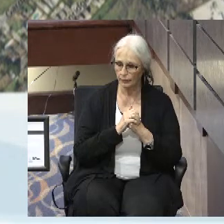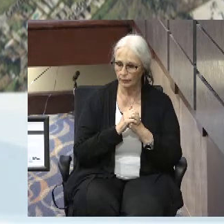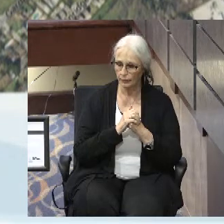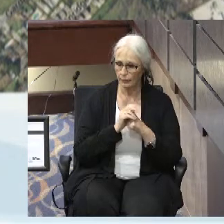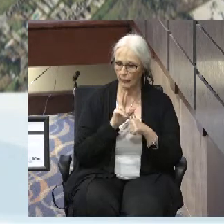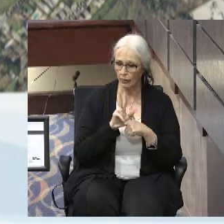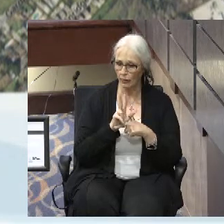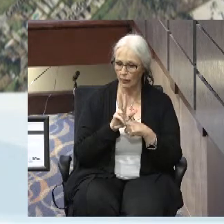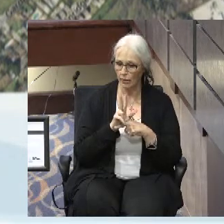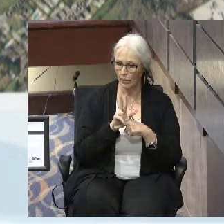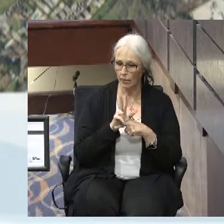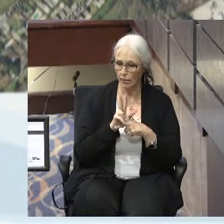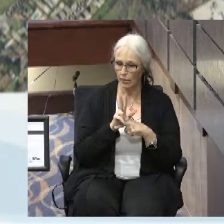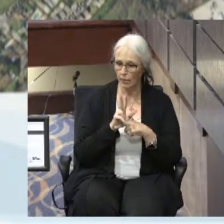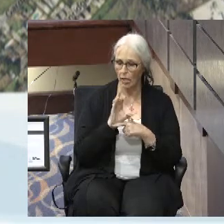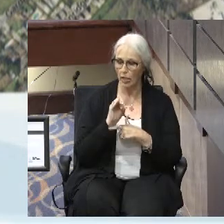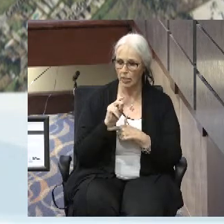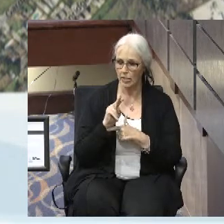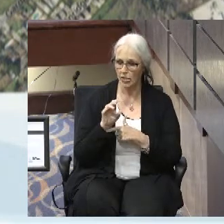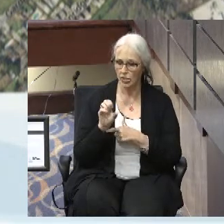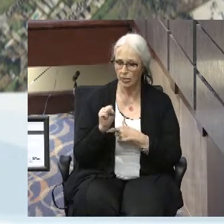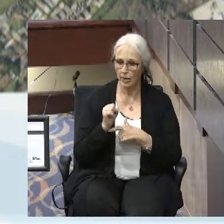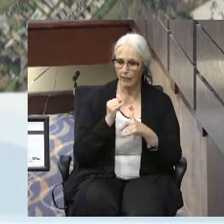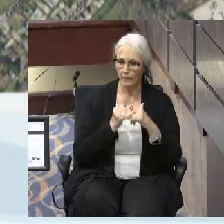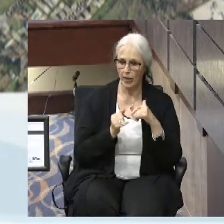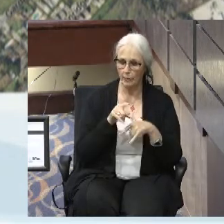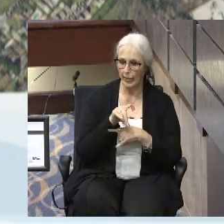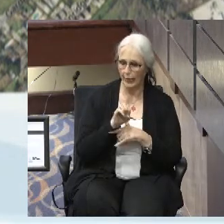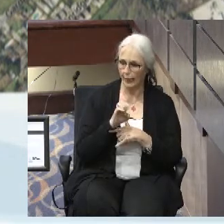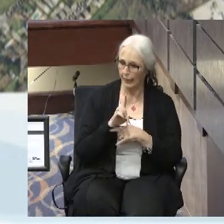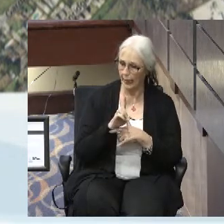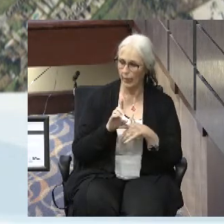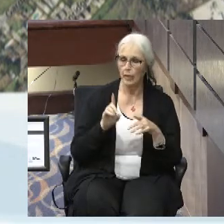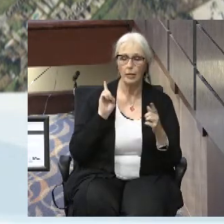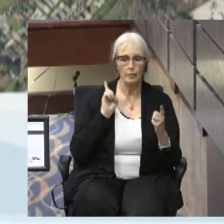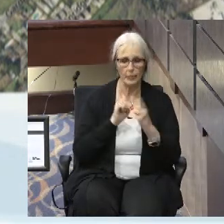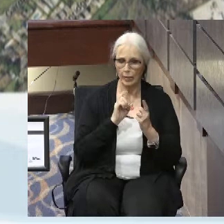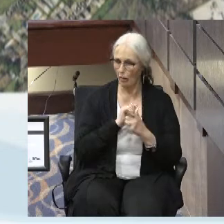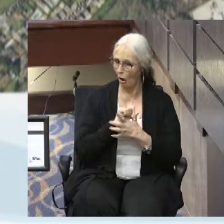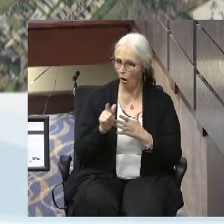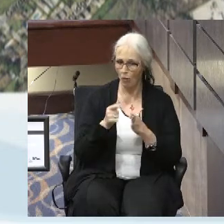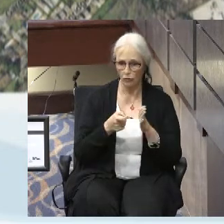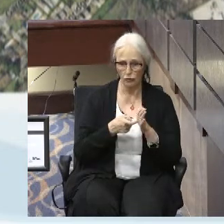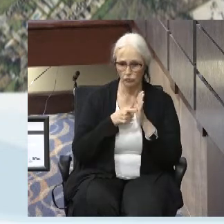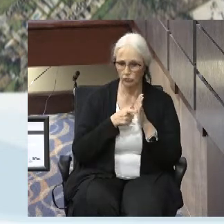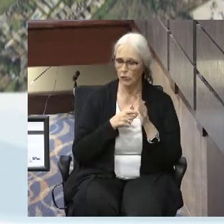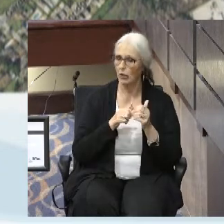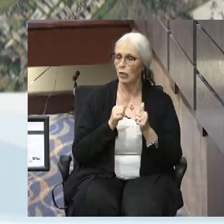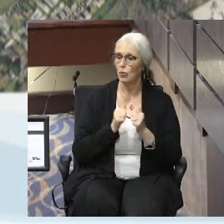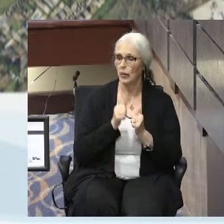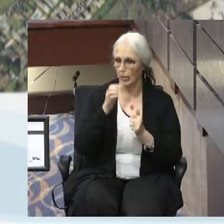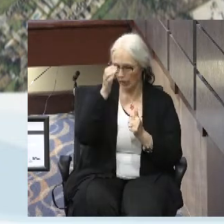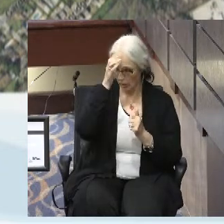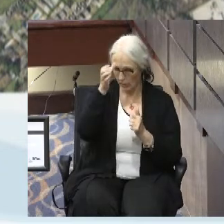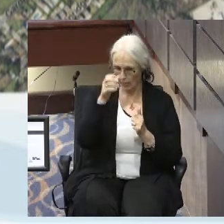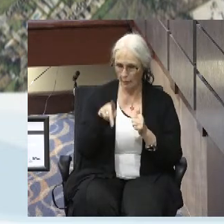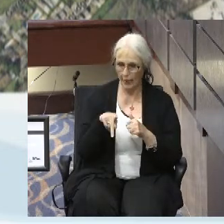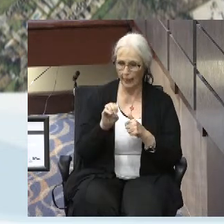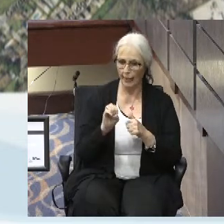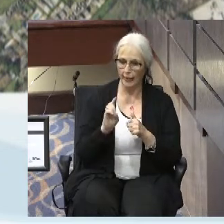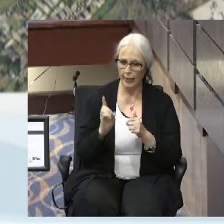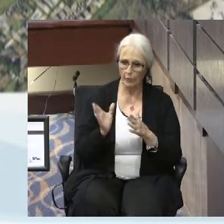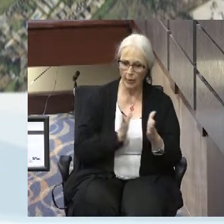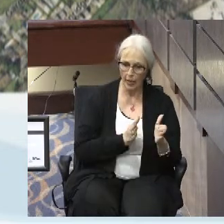3 conditions. 1, the final PUD plan must meet all development standards consistent with the concept PUD plan and the